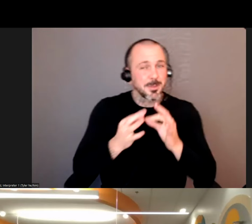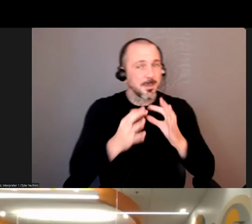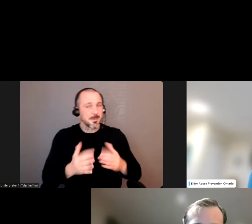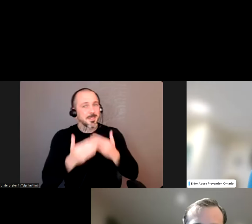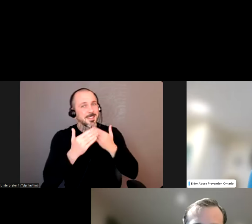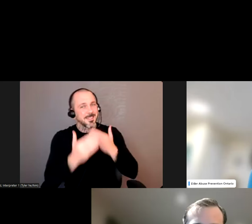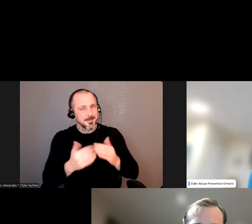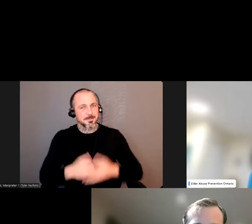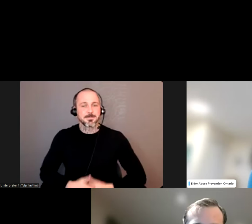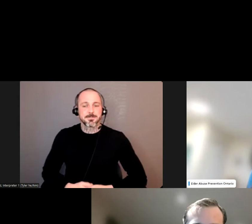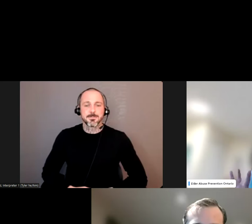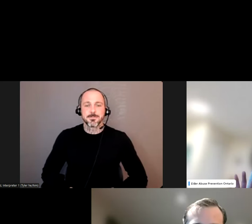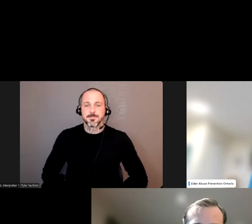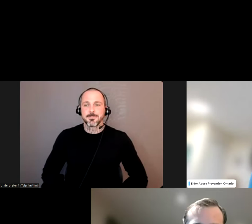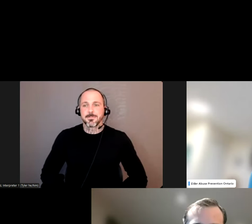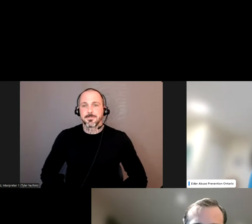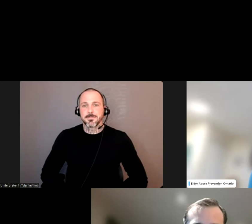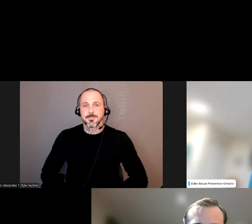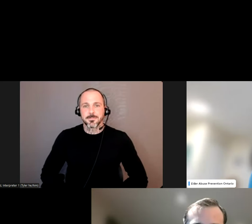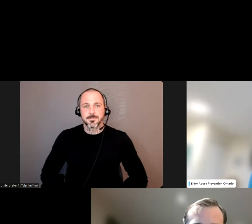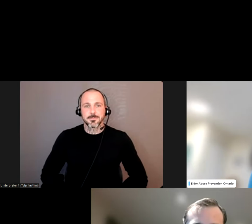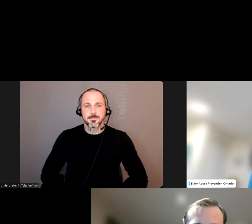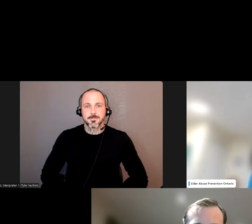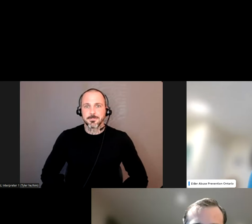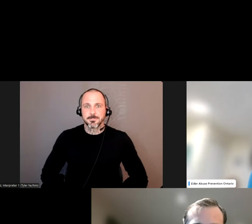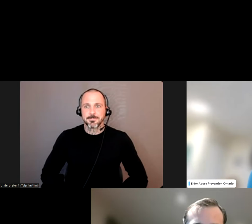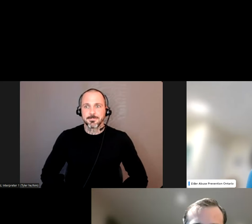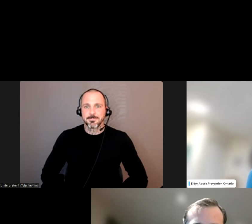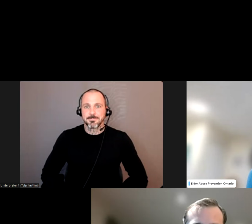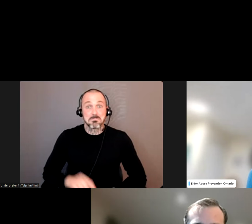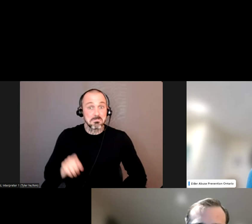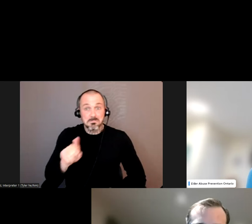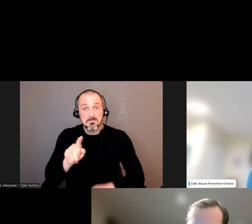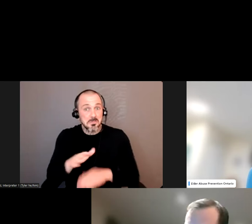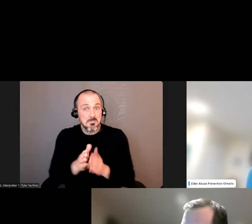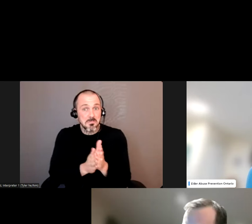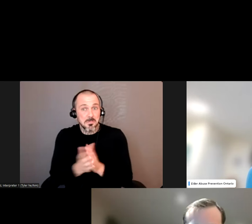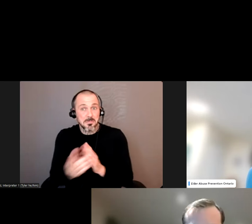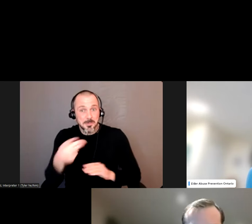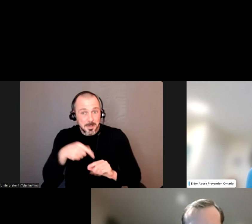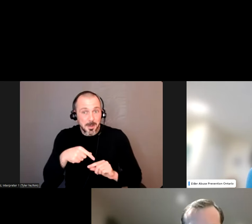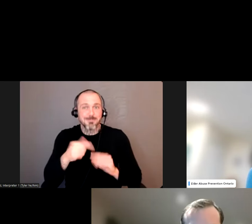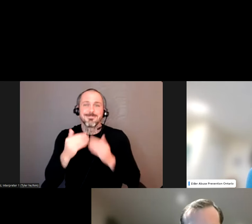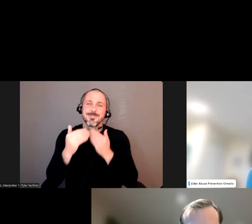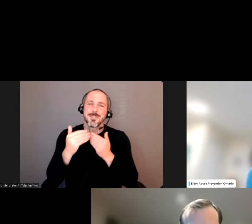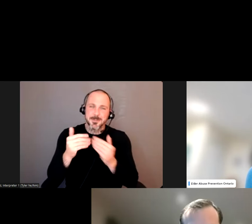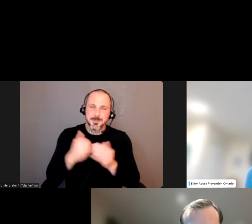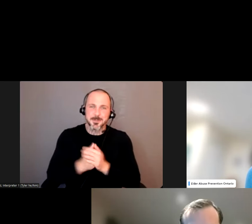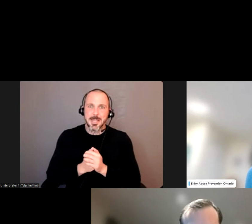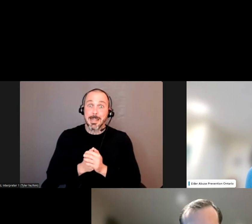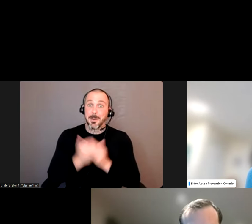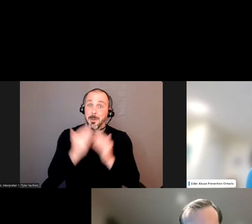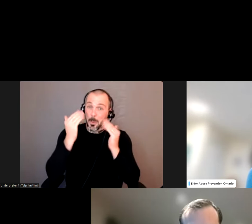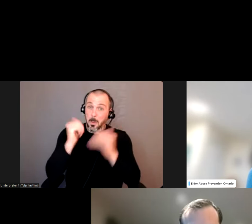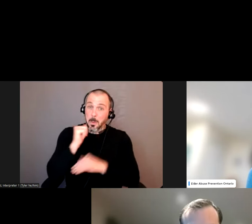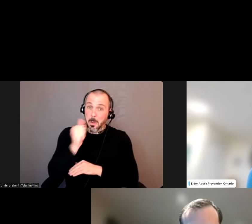usual. And I appreciate everyone's time today to join us. And I will have this webinar up hopefully by tomorrow, so people